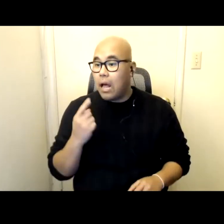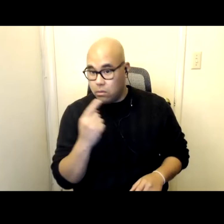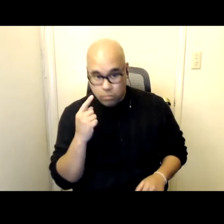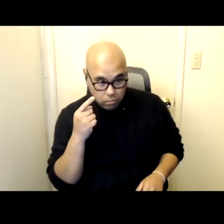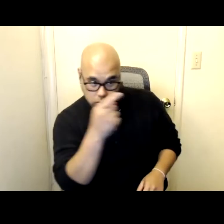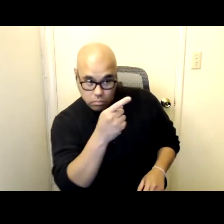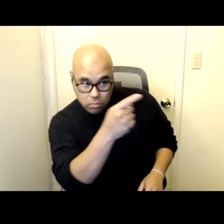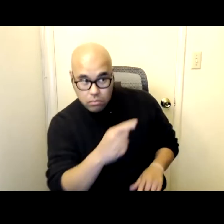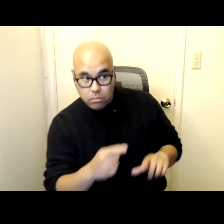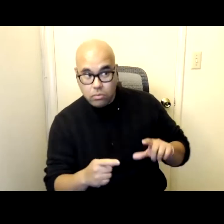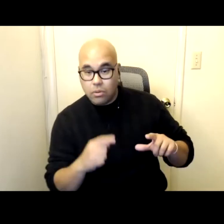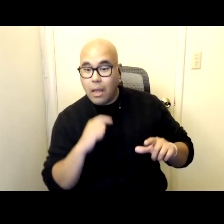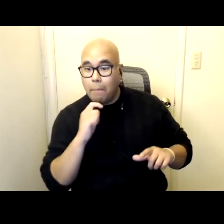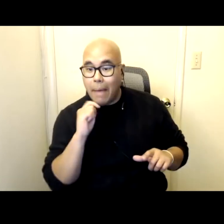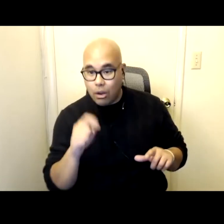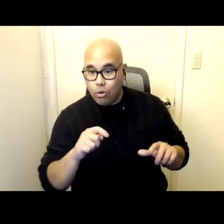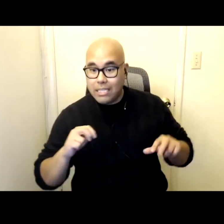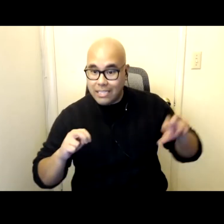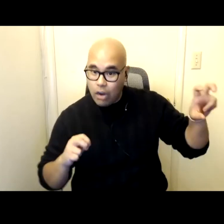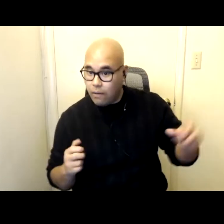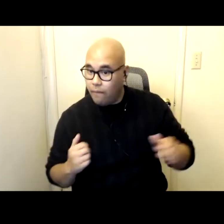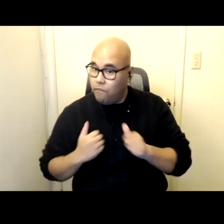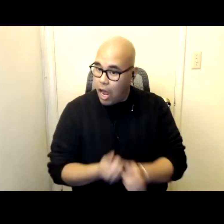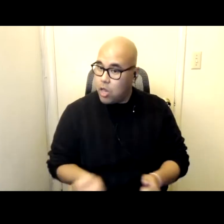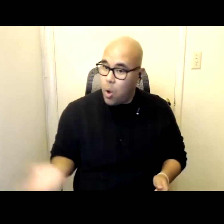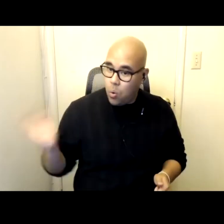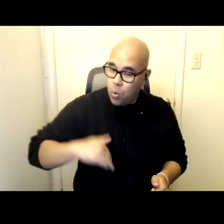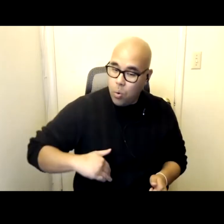stairs. Follow me, he says.